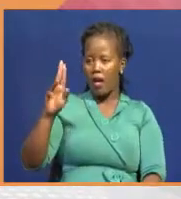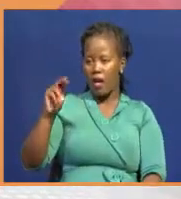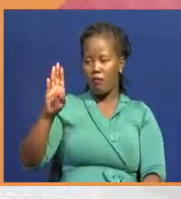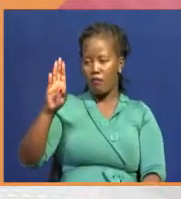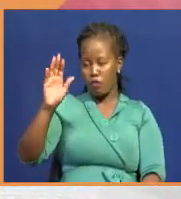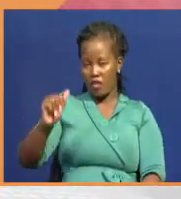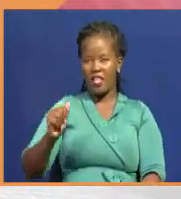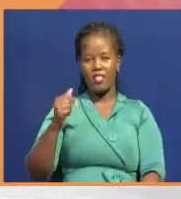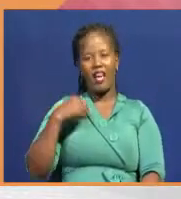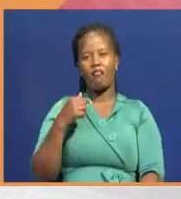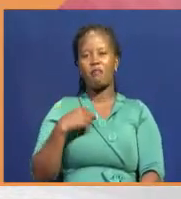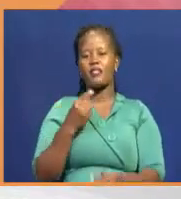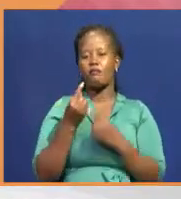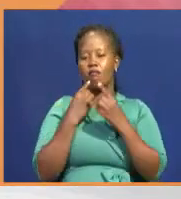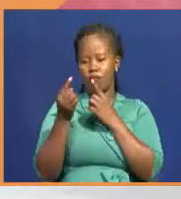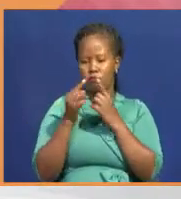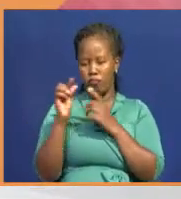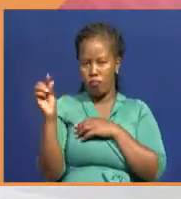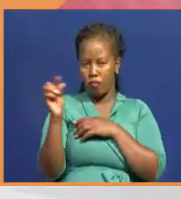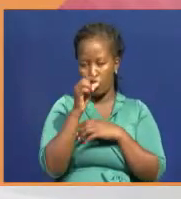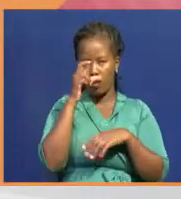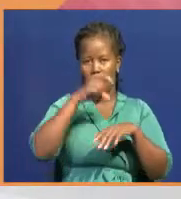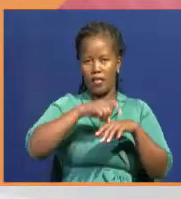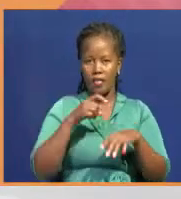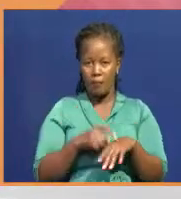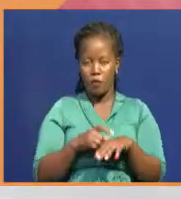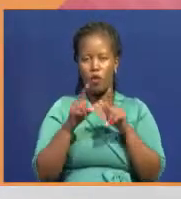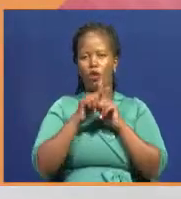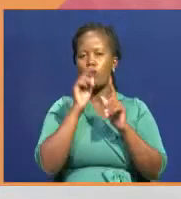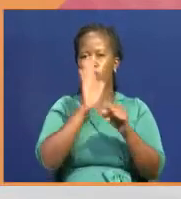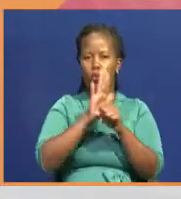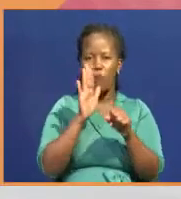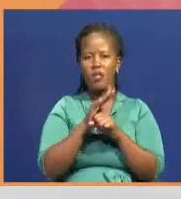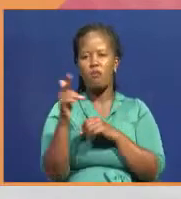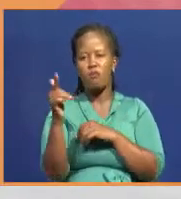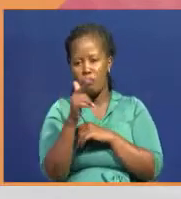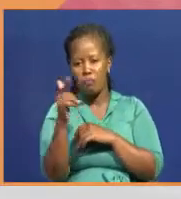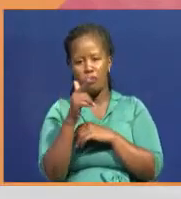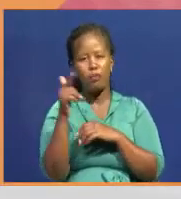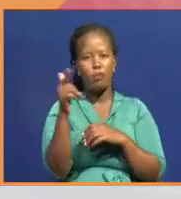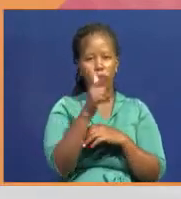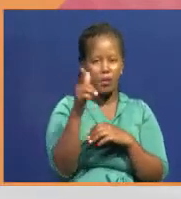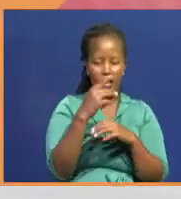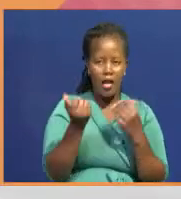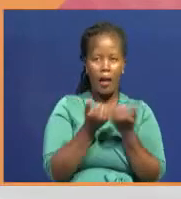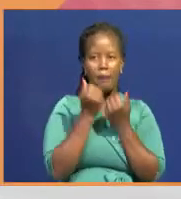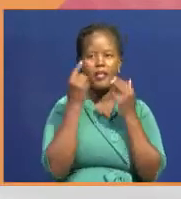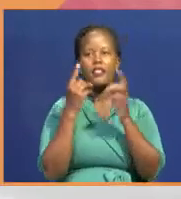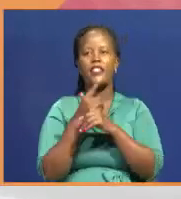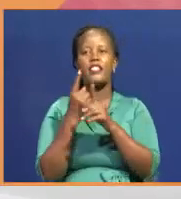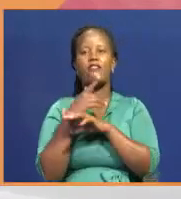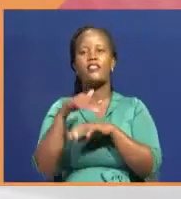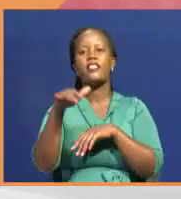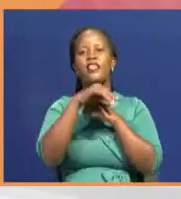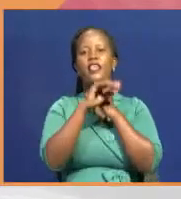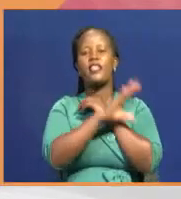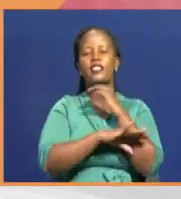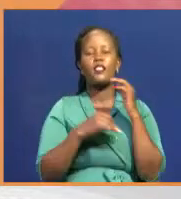about that in a while, and also we'll be looking at a number of events that are currently underway in various parts of the country, including